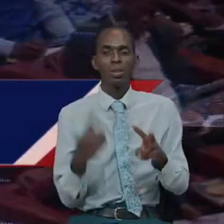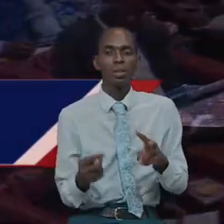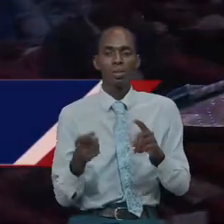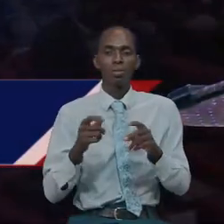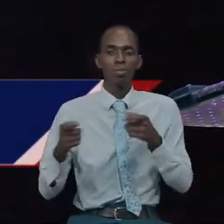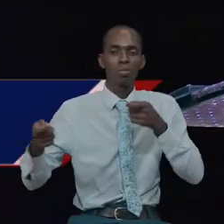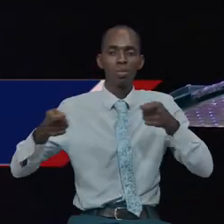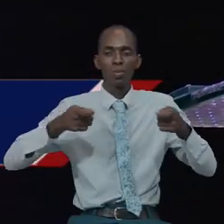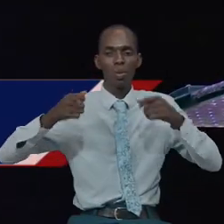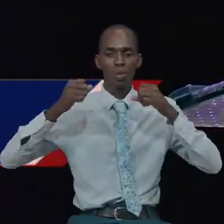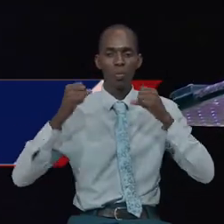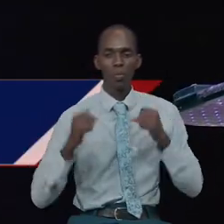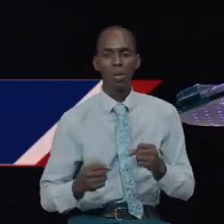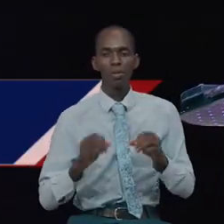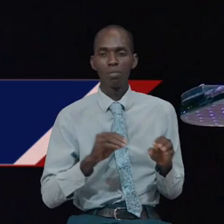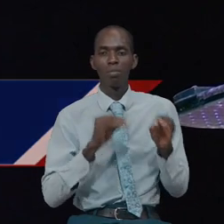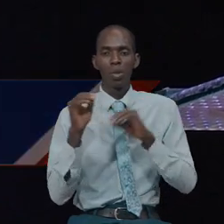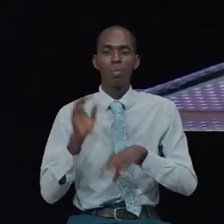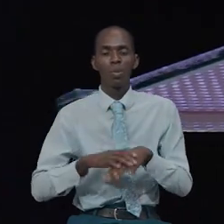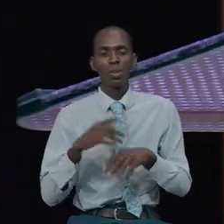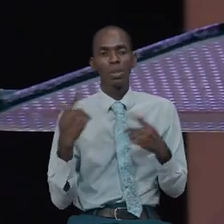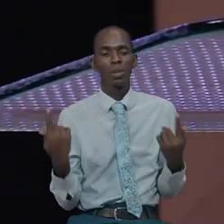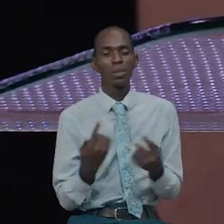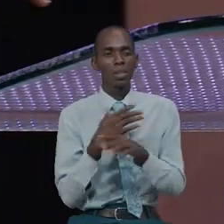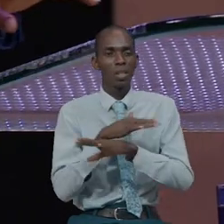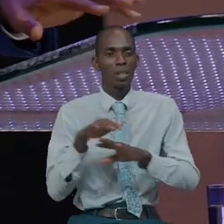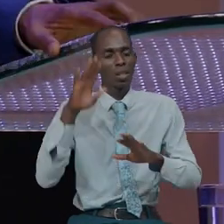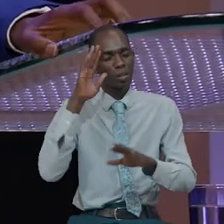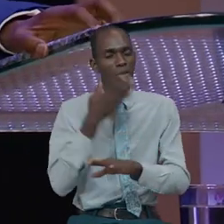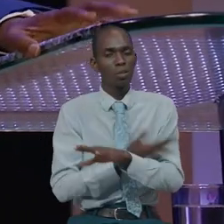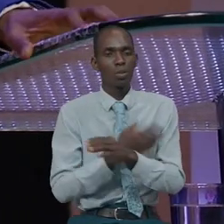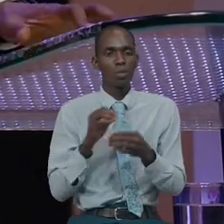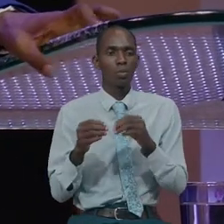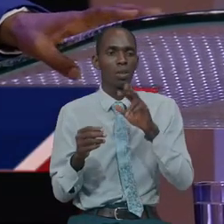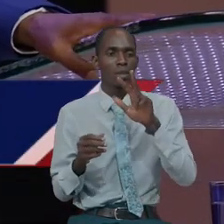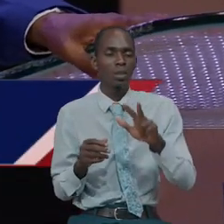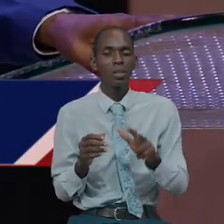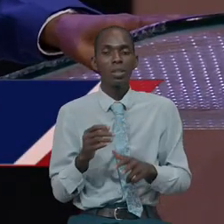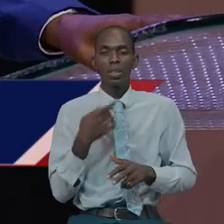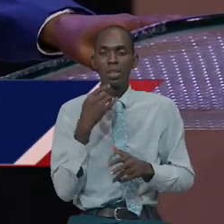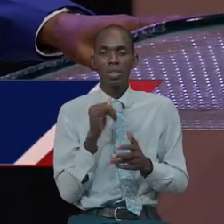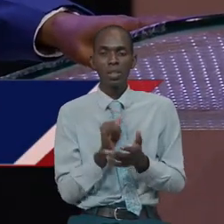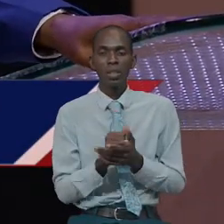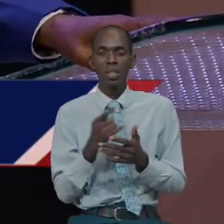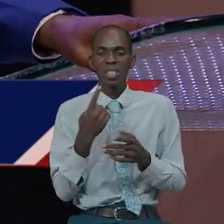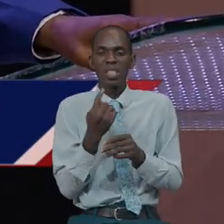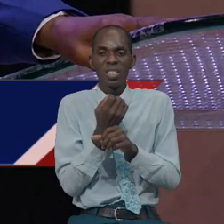the sinless son. And number three, the saving, sanctifying power of